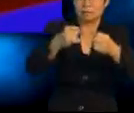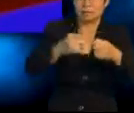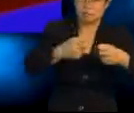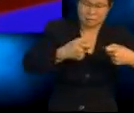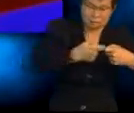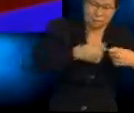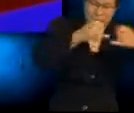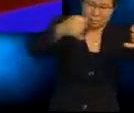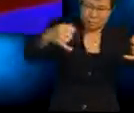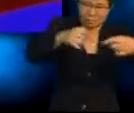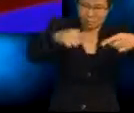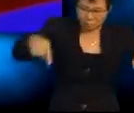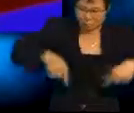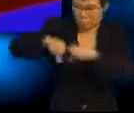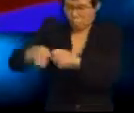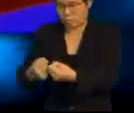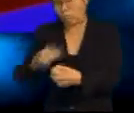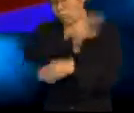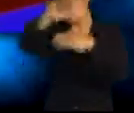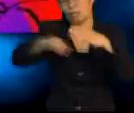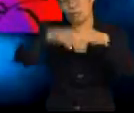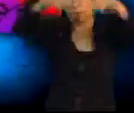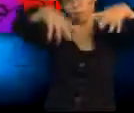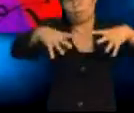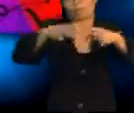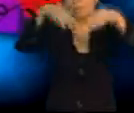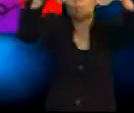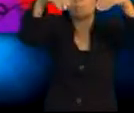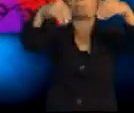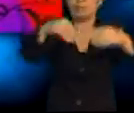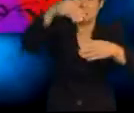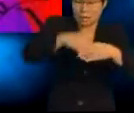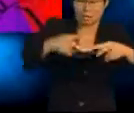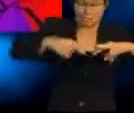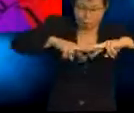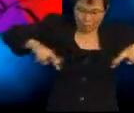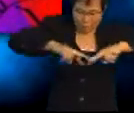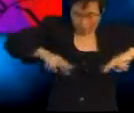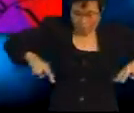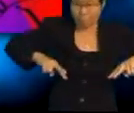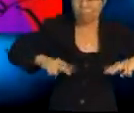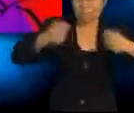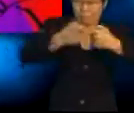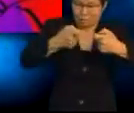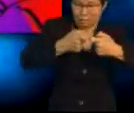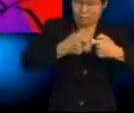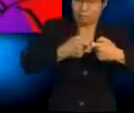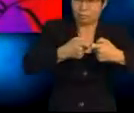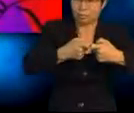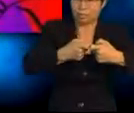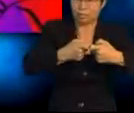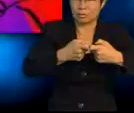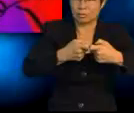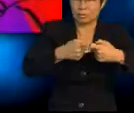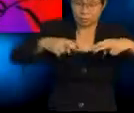flow throughout the whole circuit is cut off. In a parallel circuit, the current source is